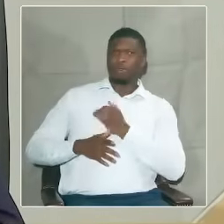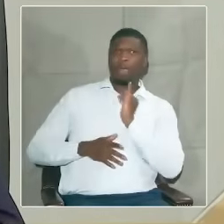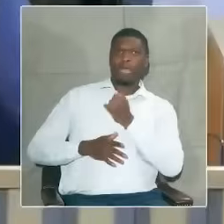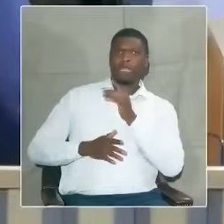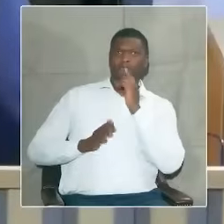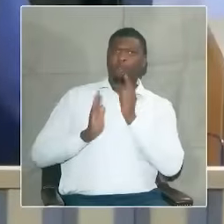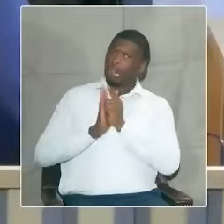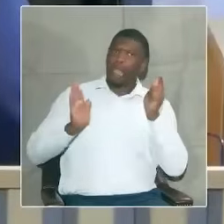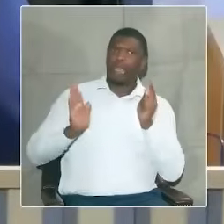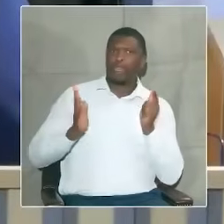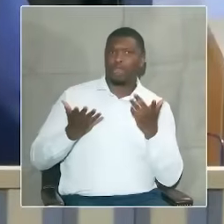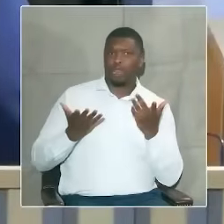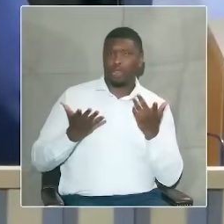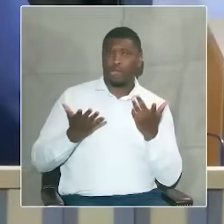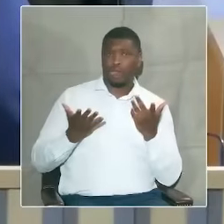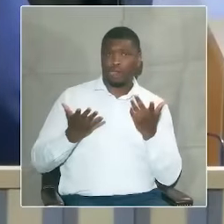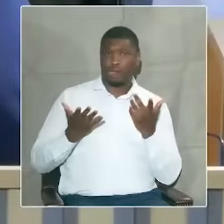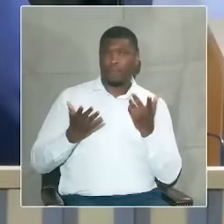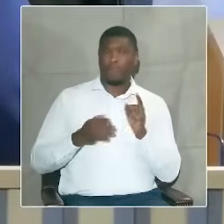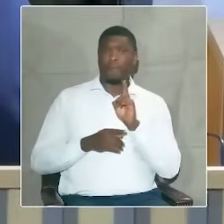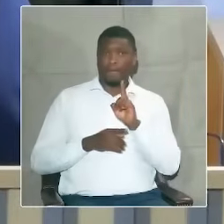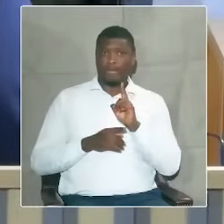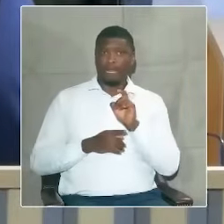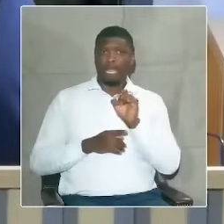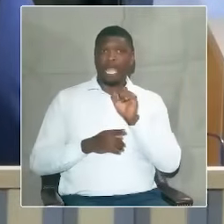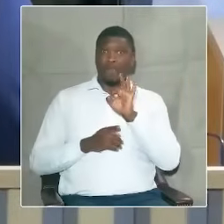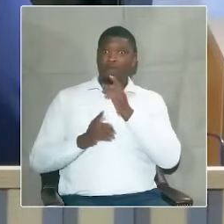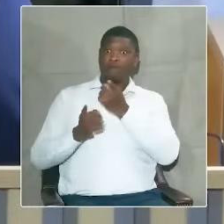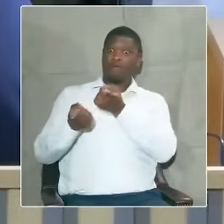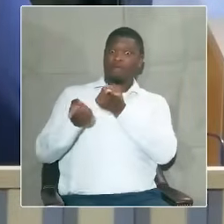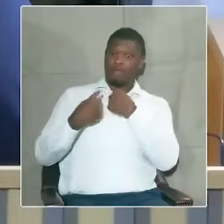once given, it was unlawful.